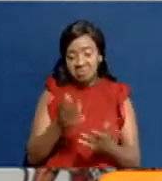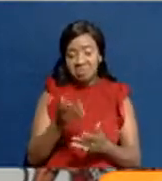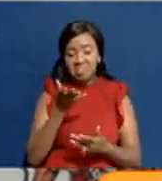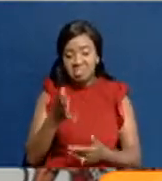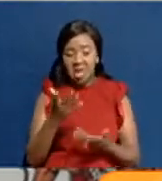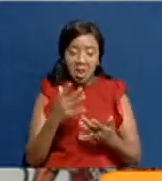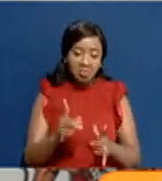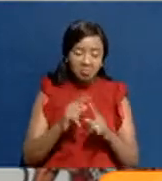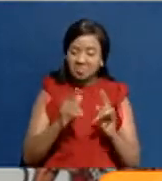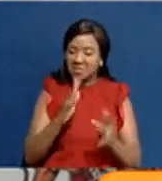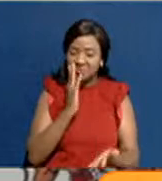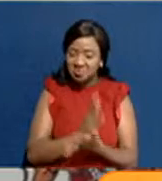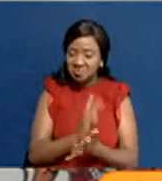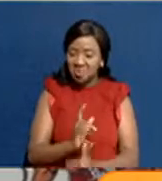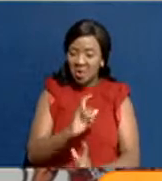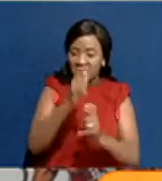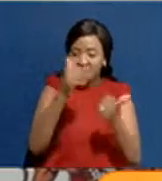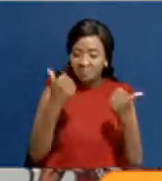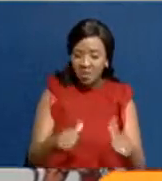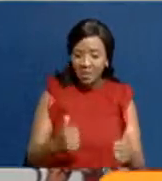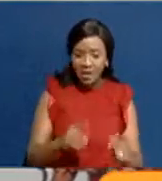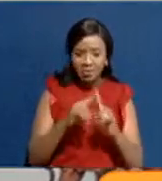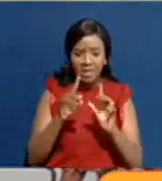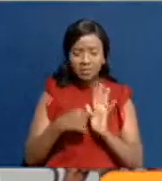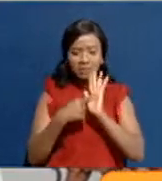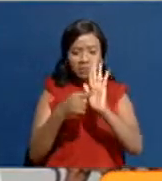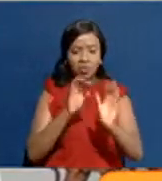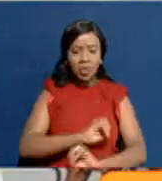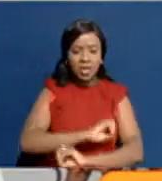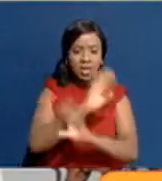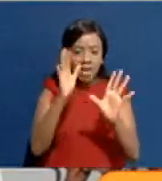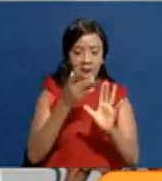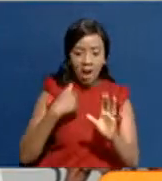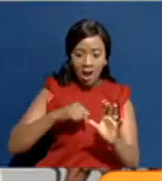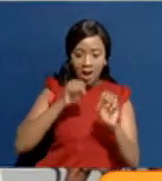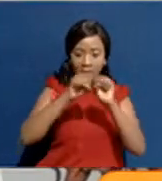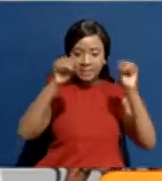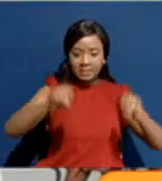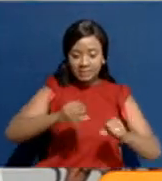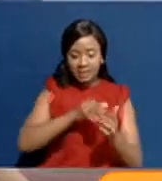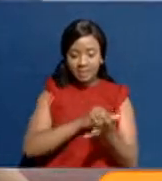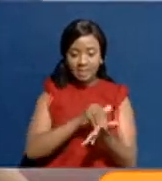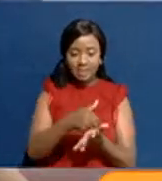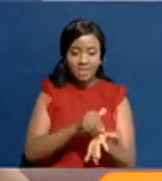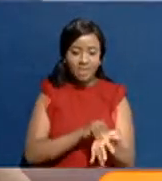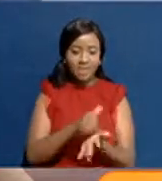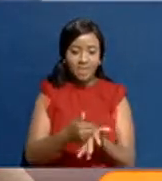However, it taints and portrays weaknesses in our systems.